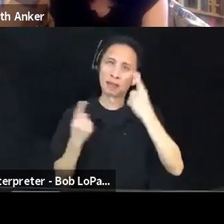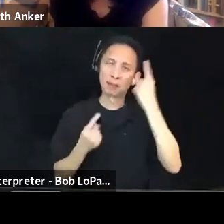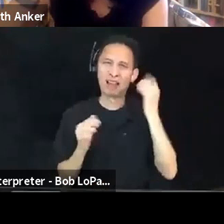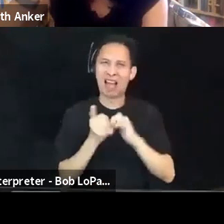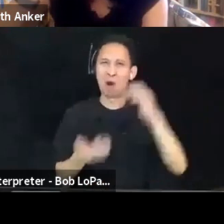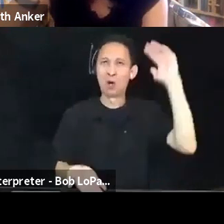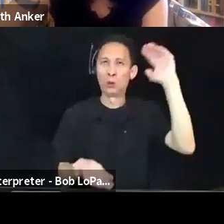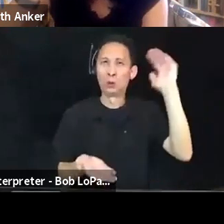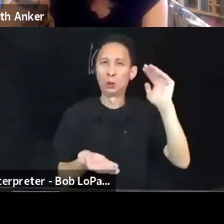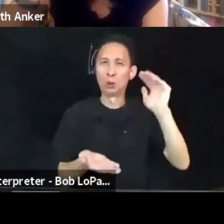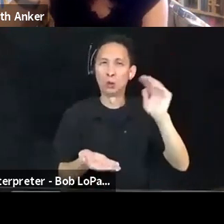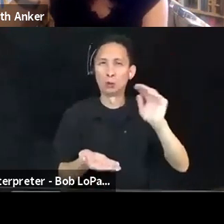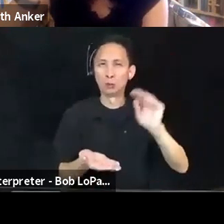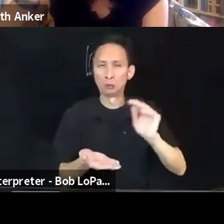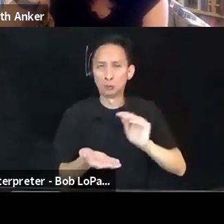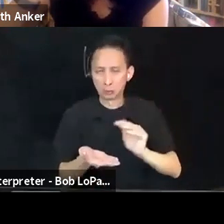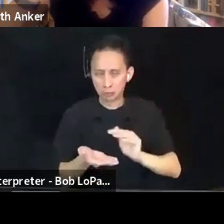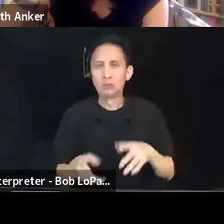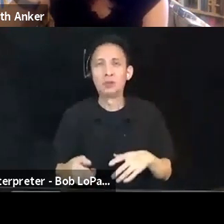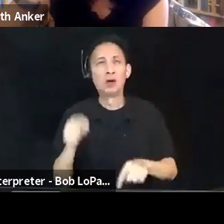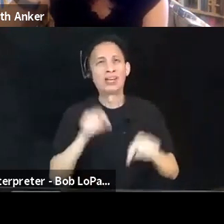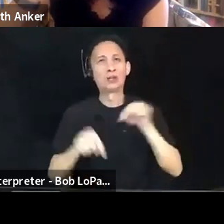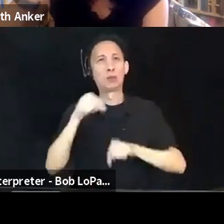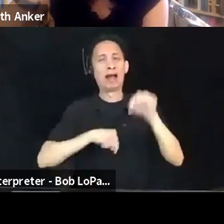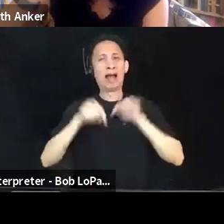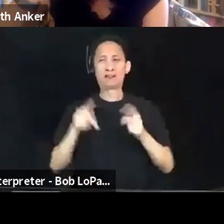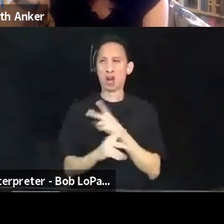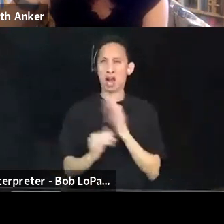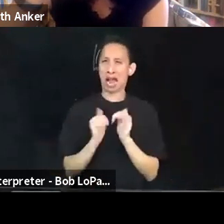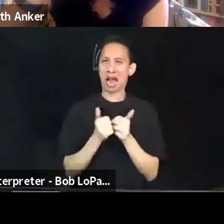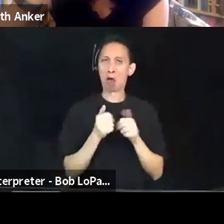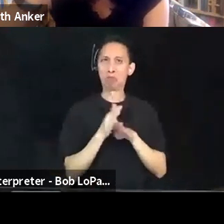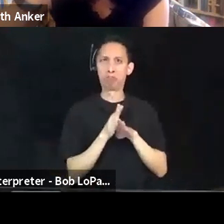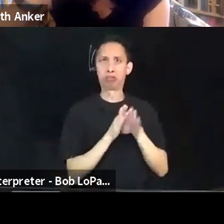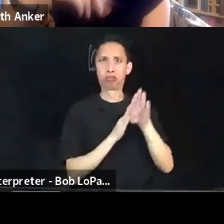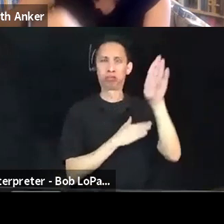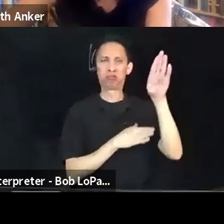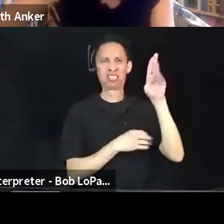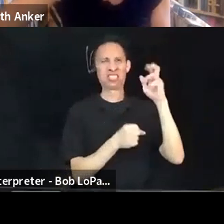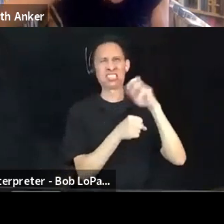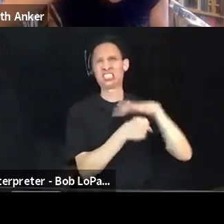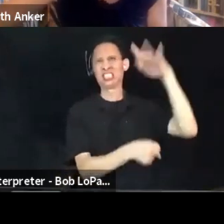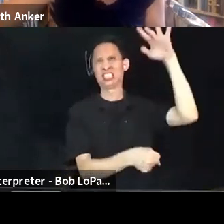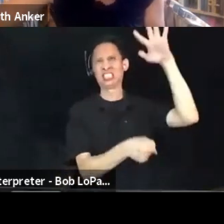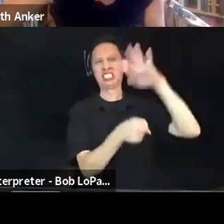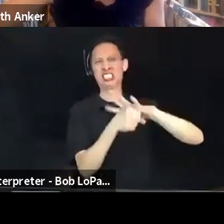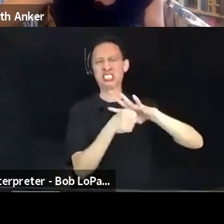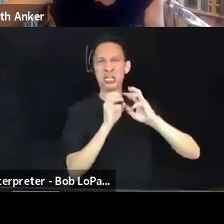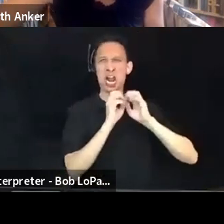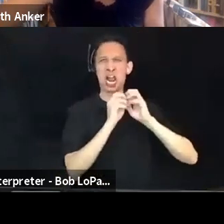to reconstruct how we got to the moment of escalation, or how we got to the moment of these